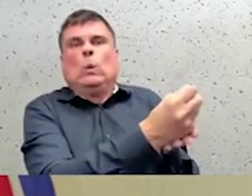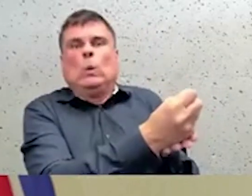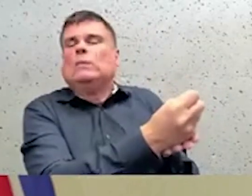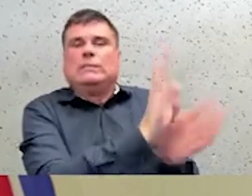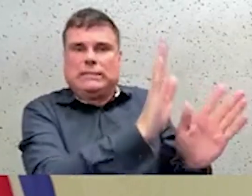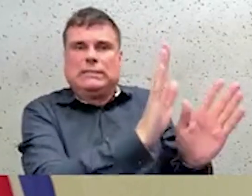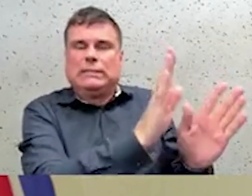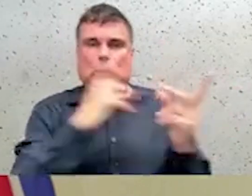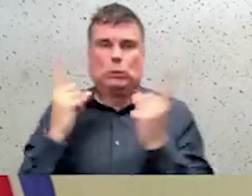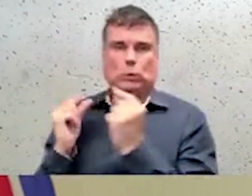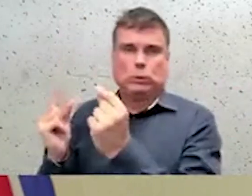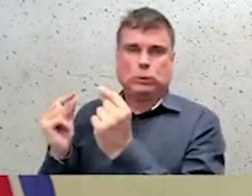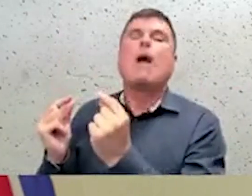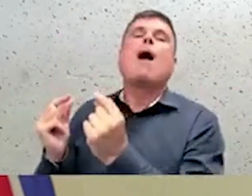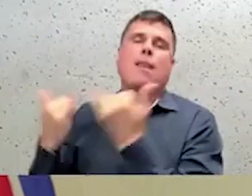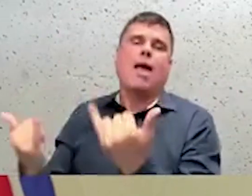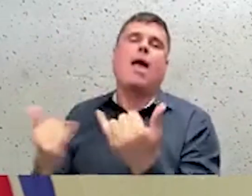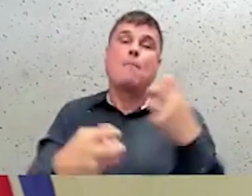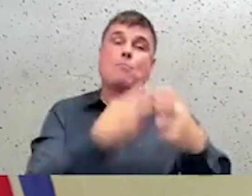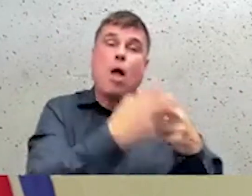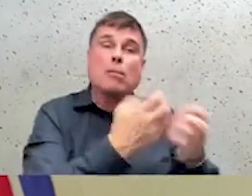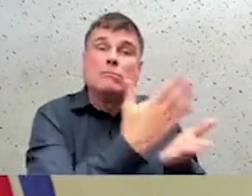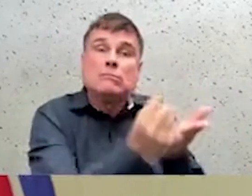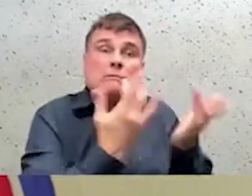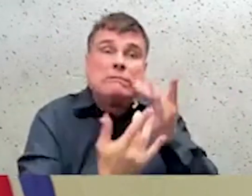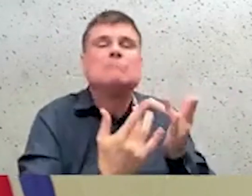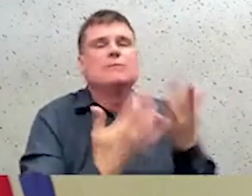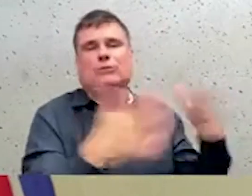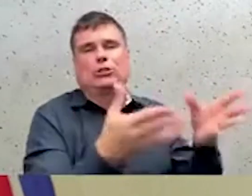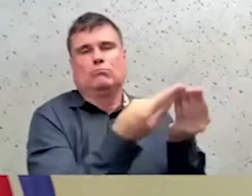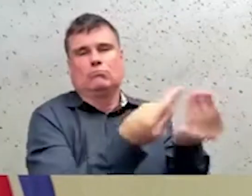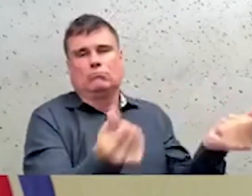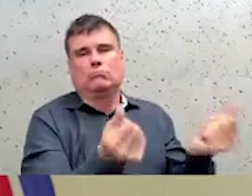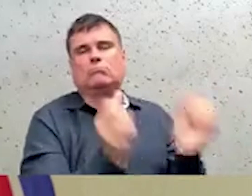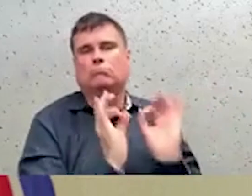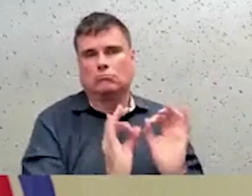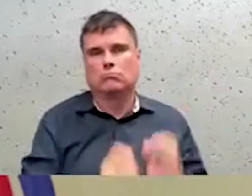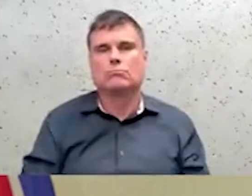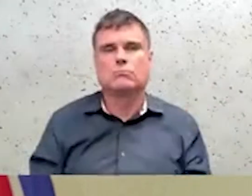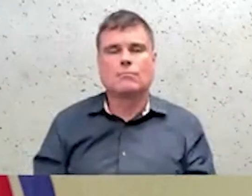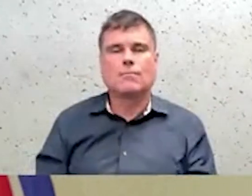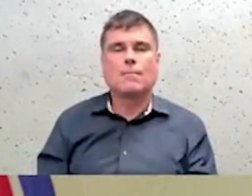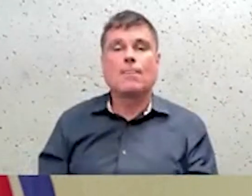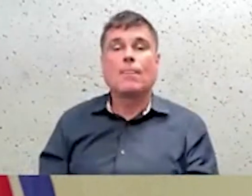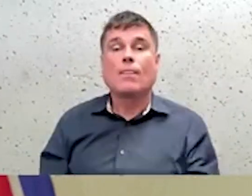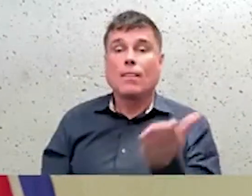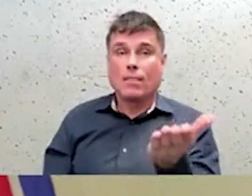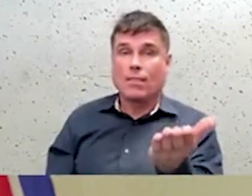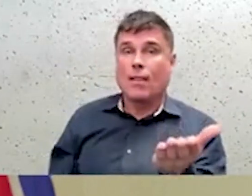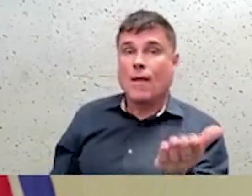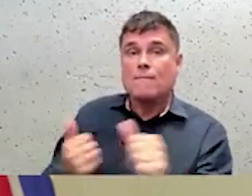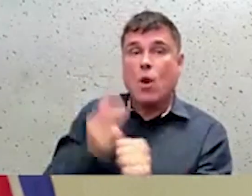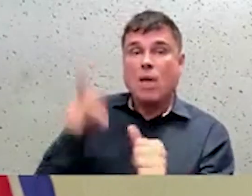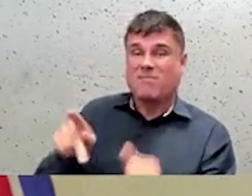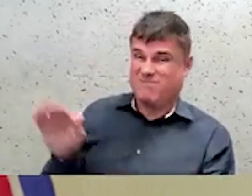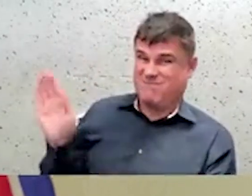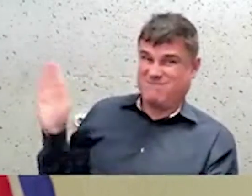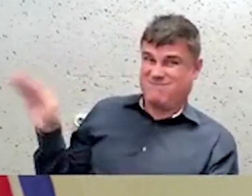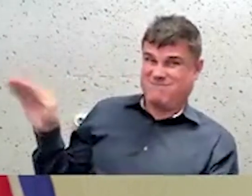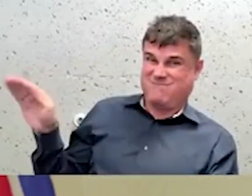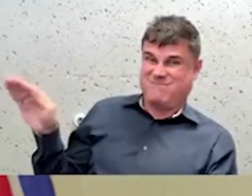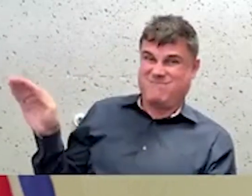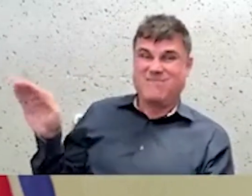follow-up? Yes, thank you. Well, that alarm went off in April of 2020. The Victoria